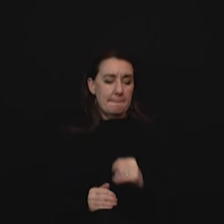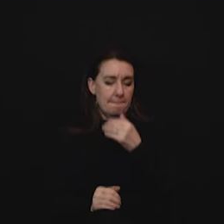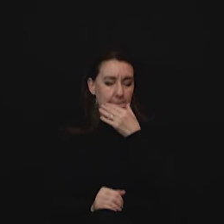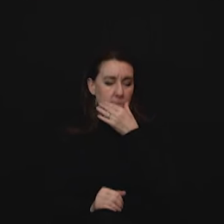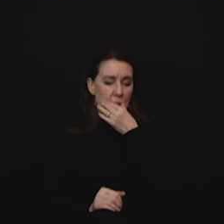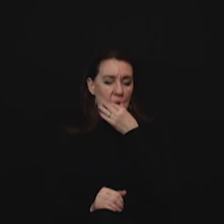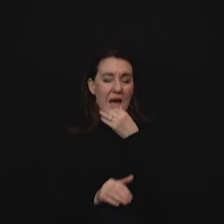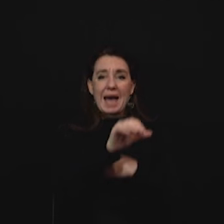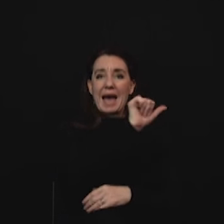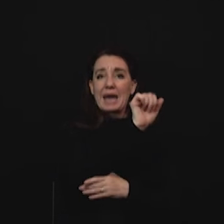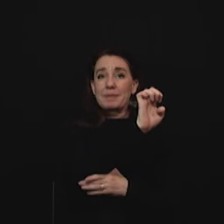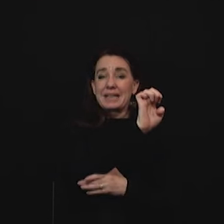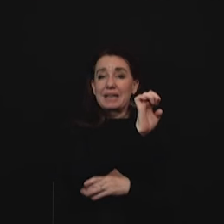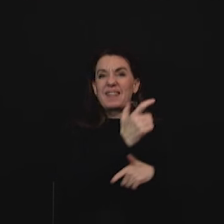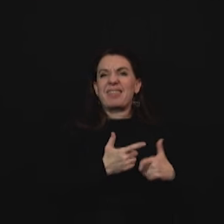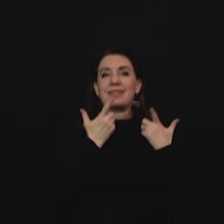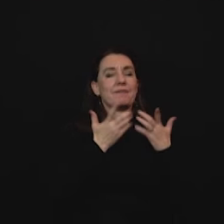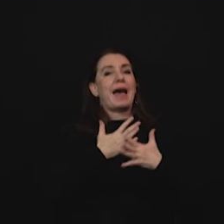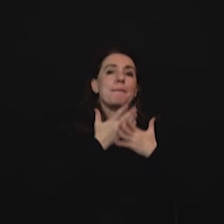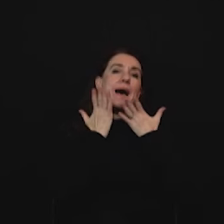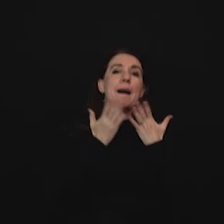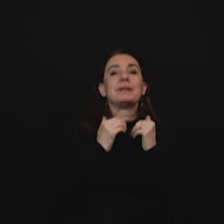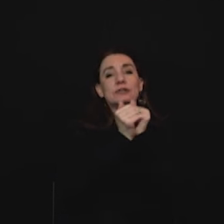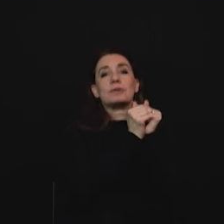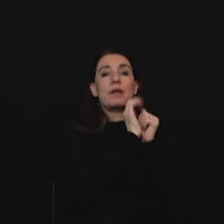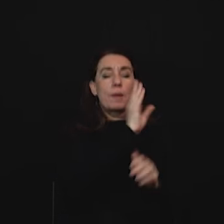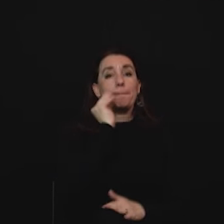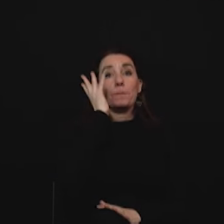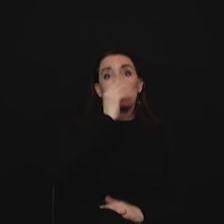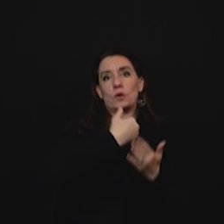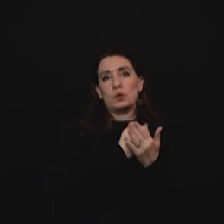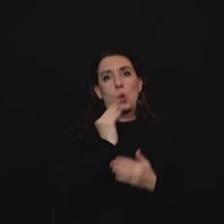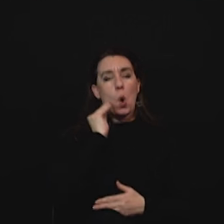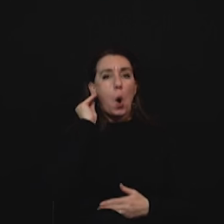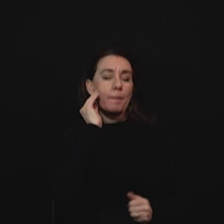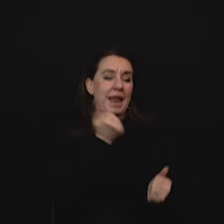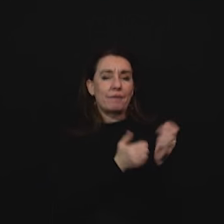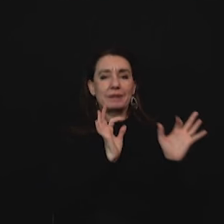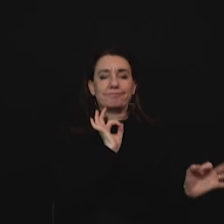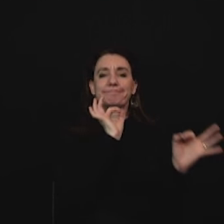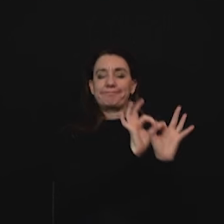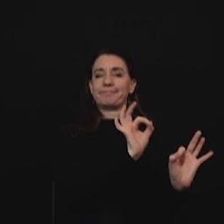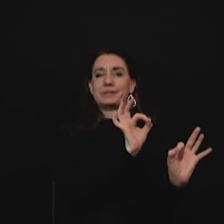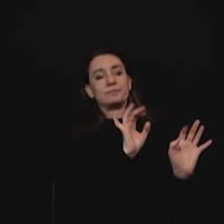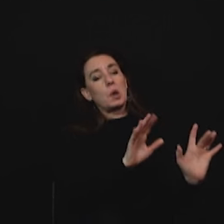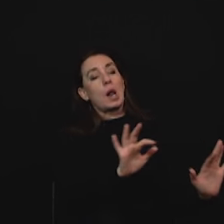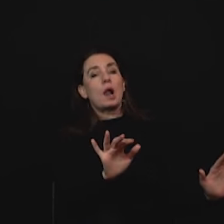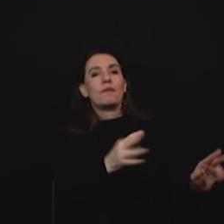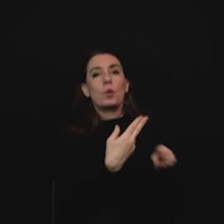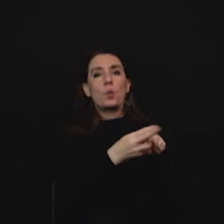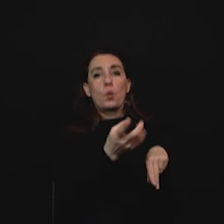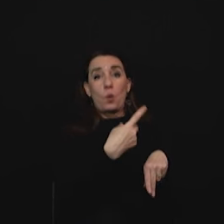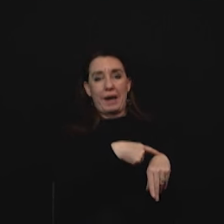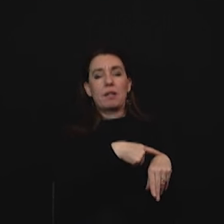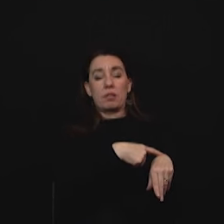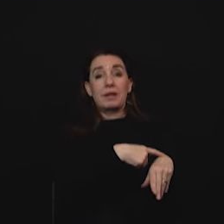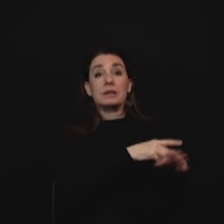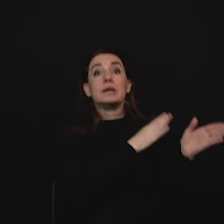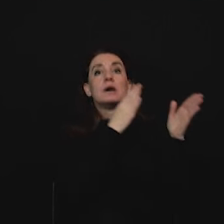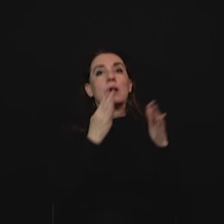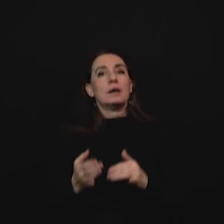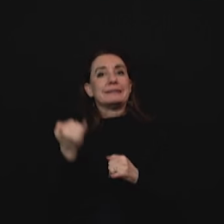Adam and Eve lived happily together in their beautiful new home, and everything was perfect for a while, until